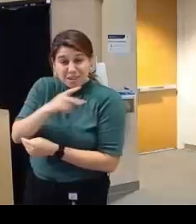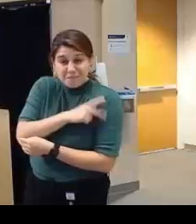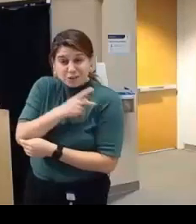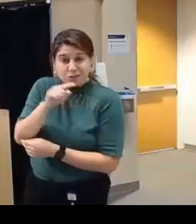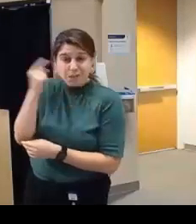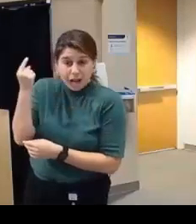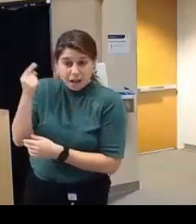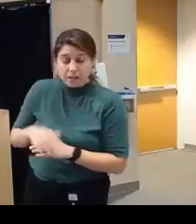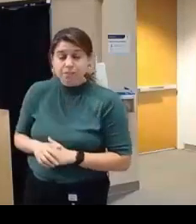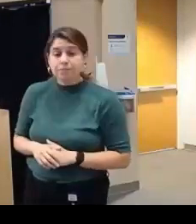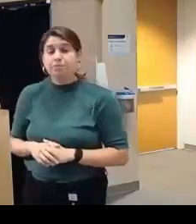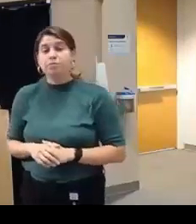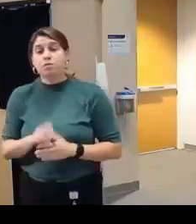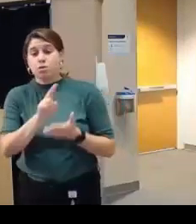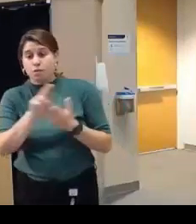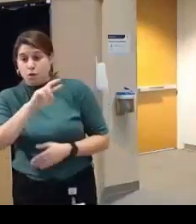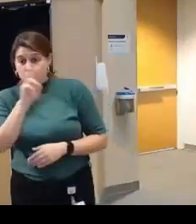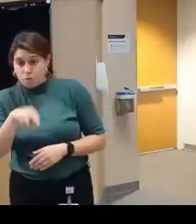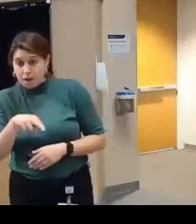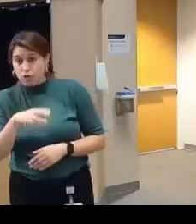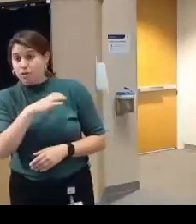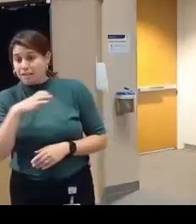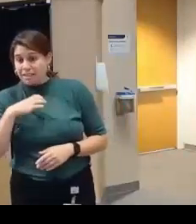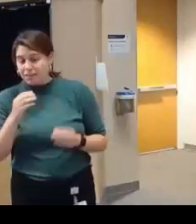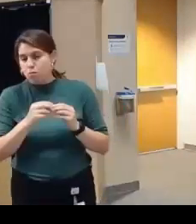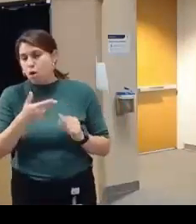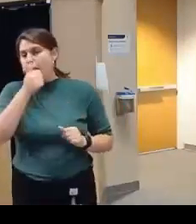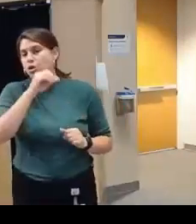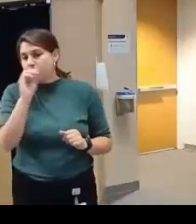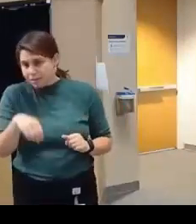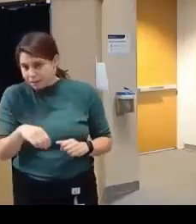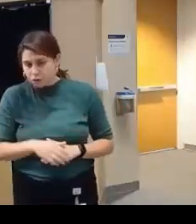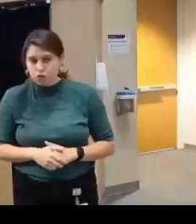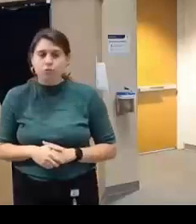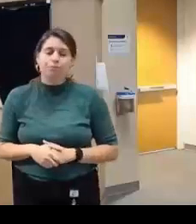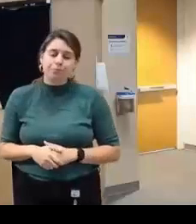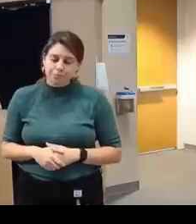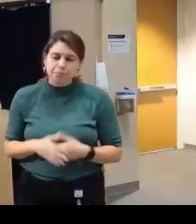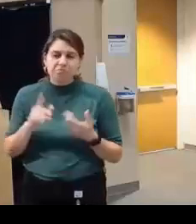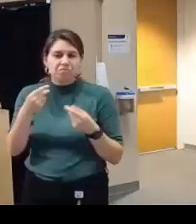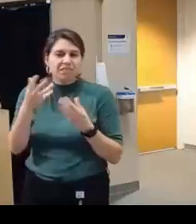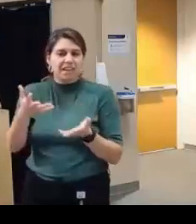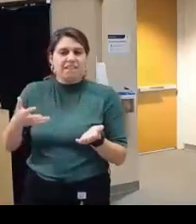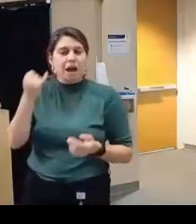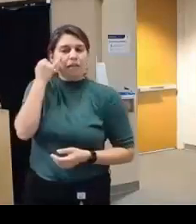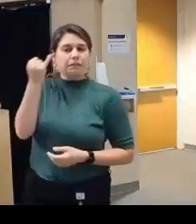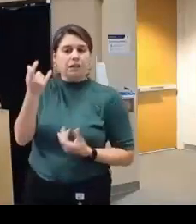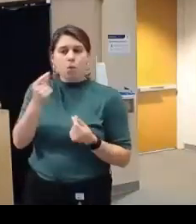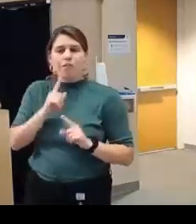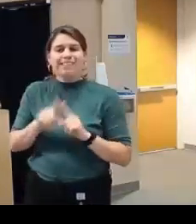are Black, whereas University of Rochester and Cleveland have a much higher percentage. So just kind of giving you a sense of differences